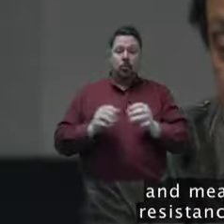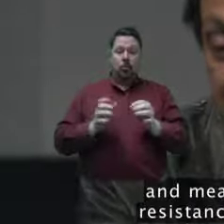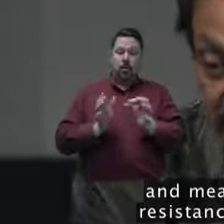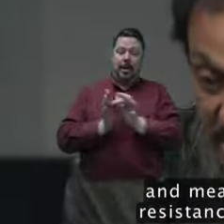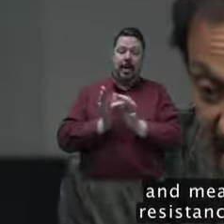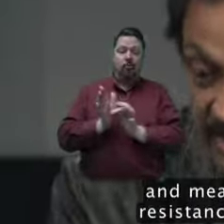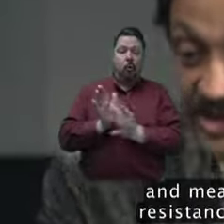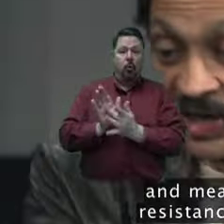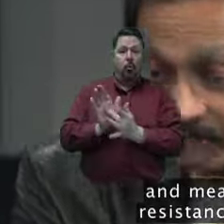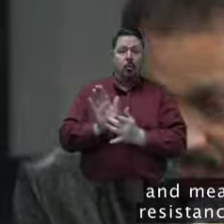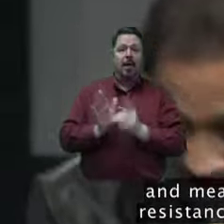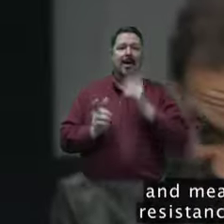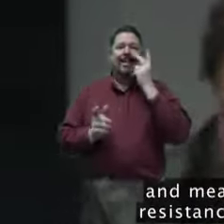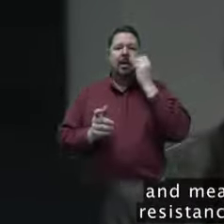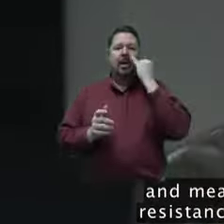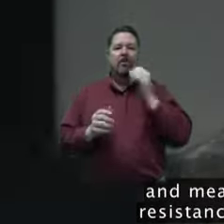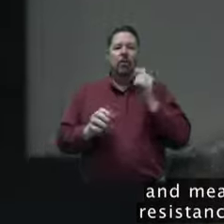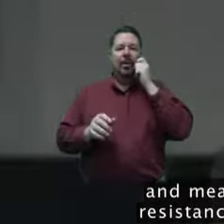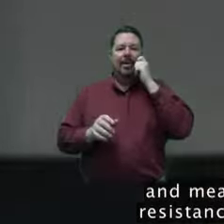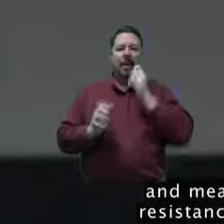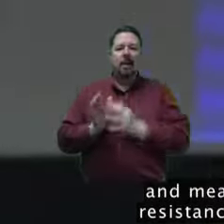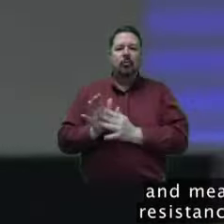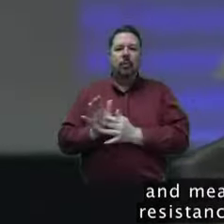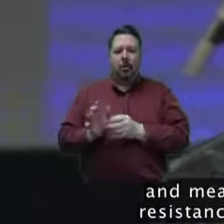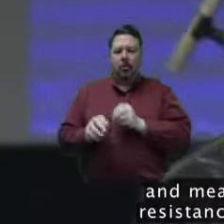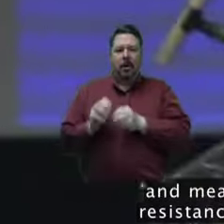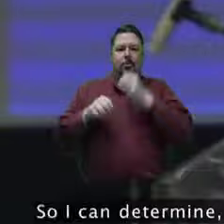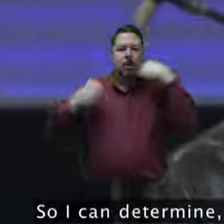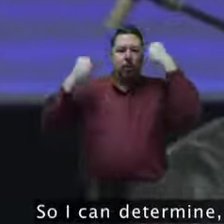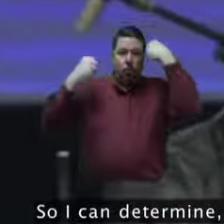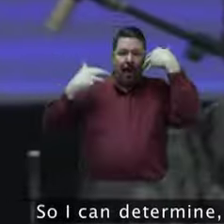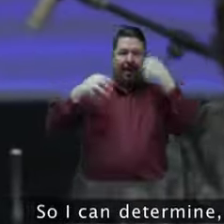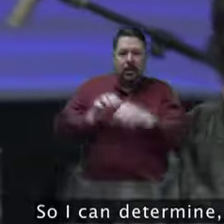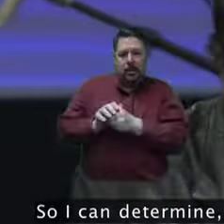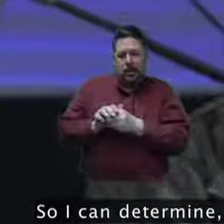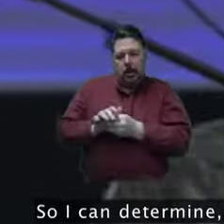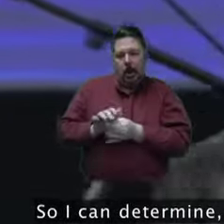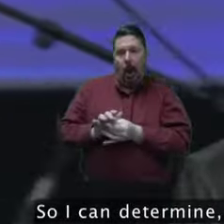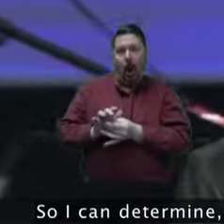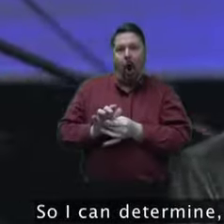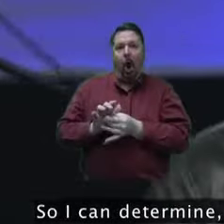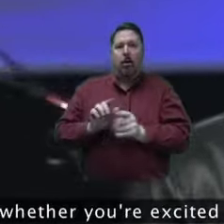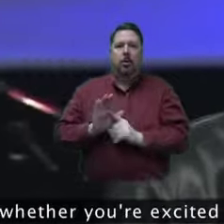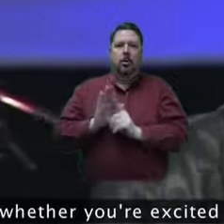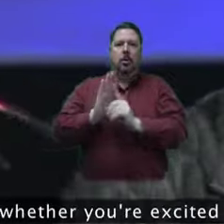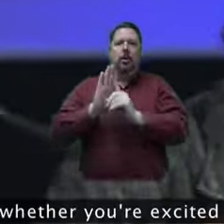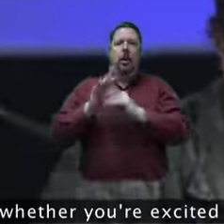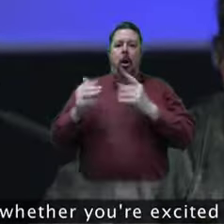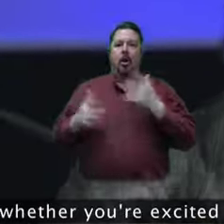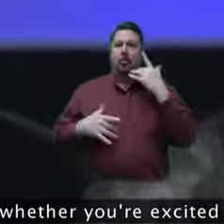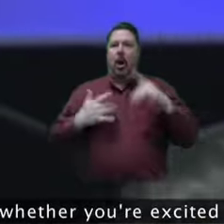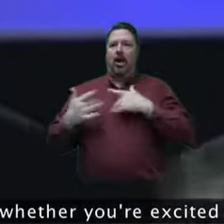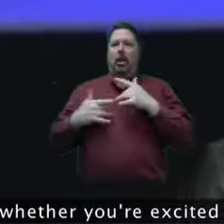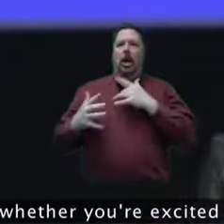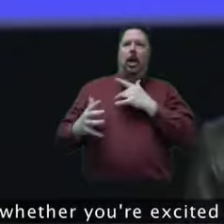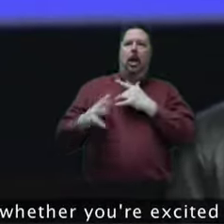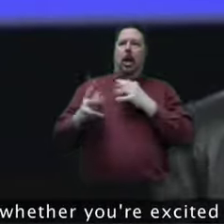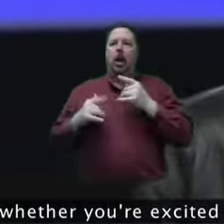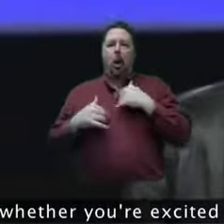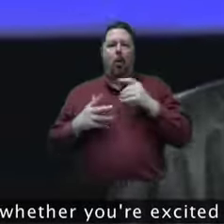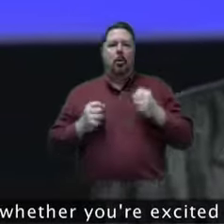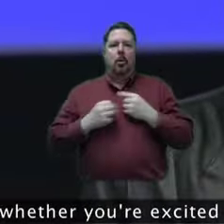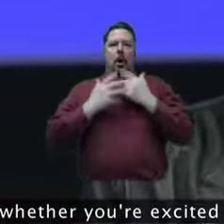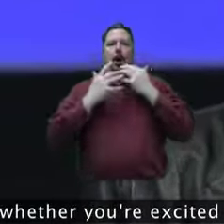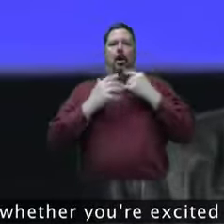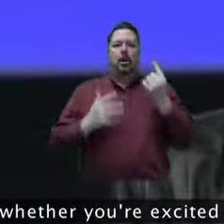measure the change in skin resistance produced by sweating. So, I can determine when you're looking at something, whether you're excited or whether